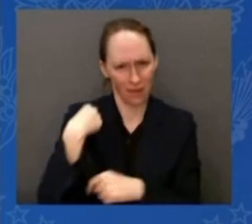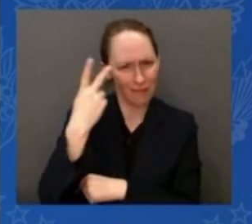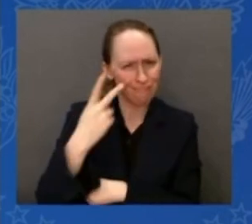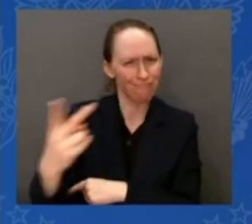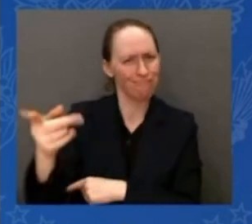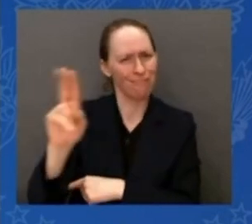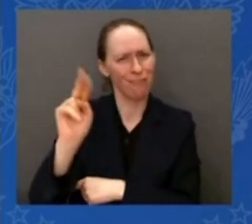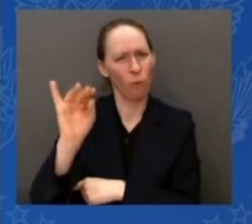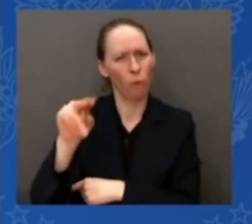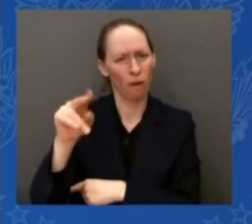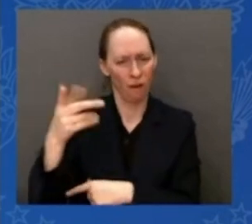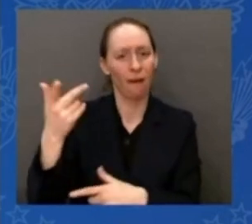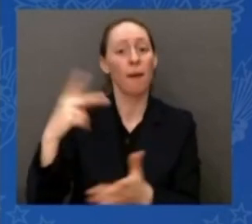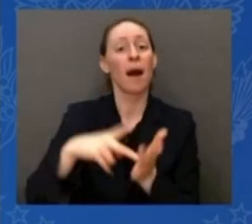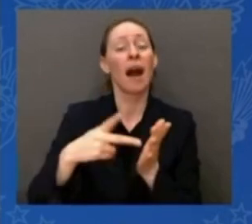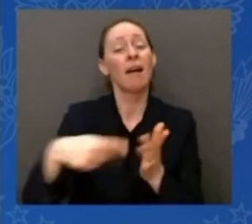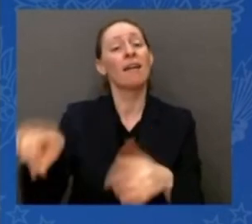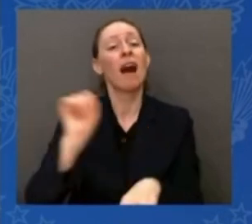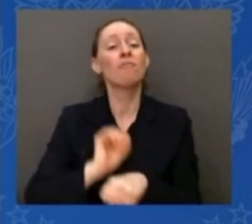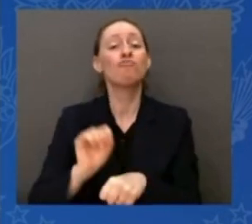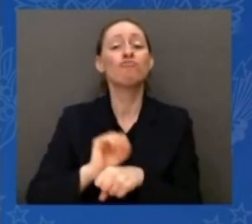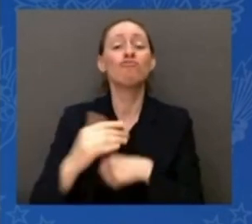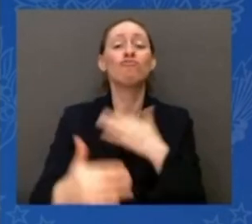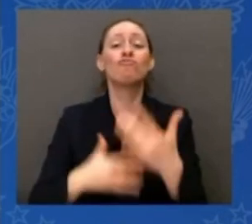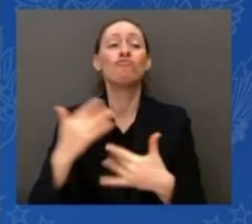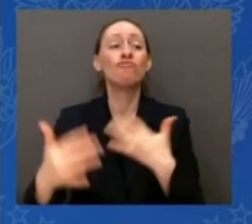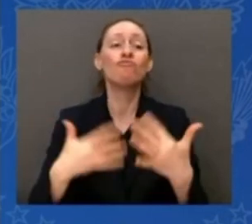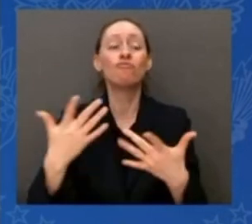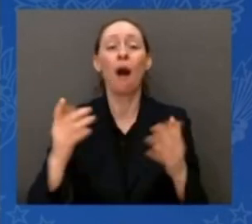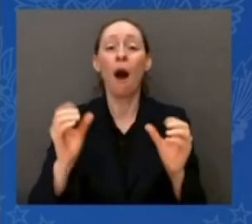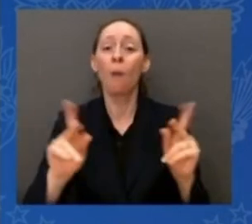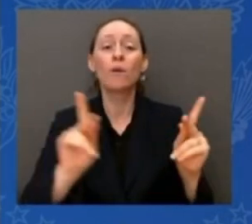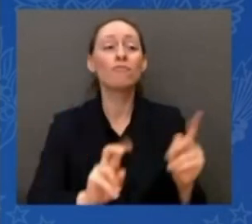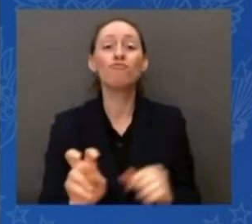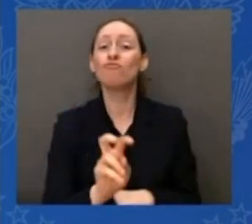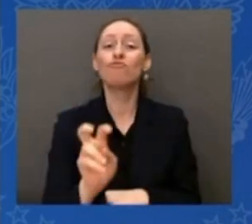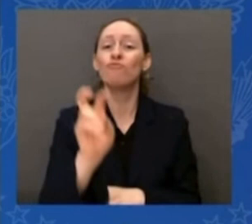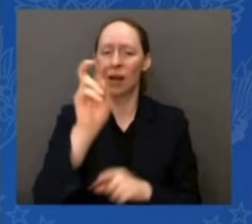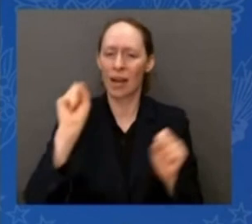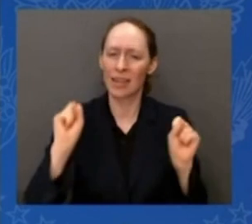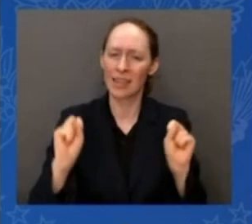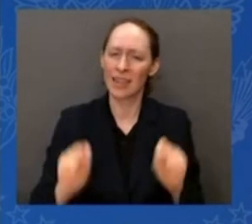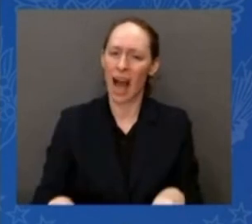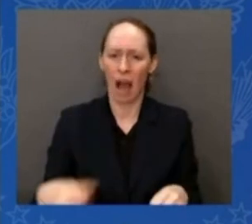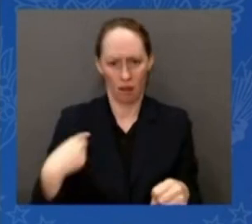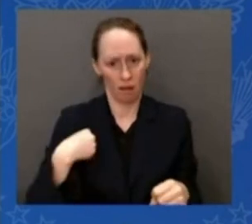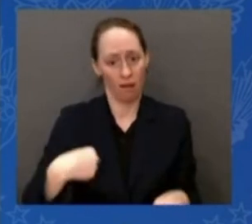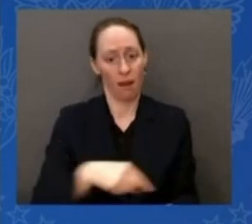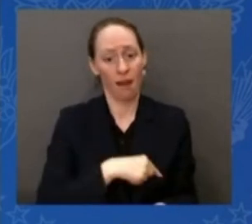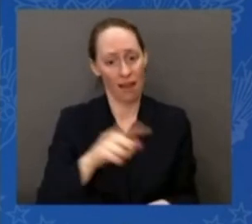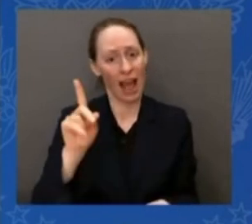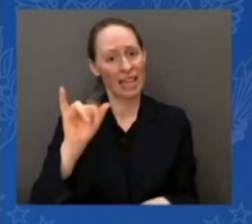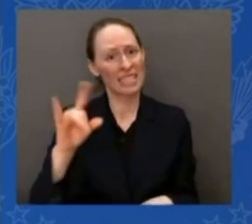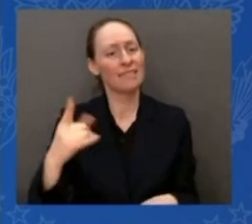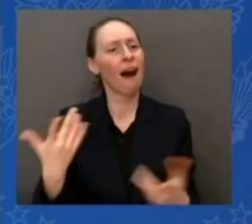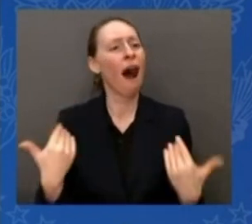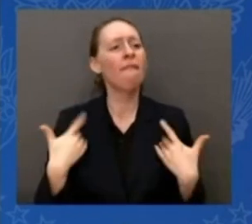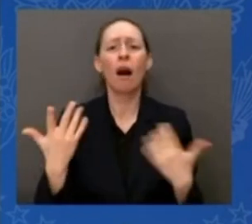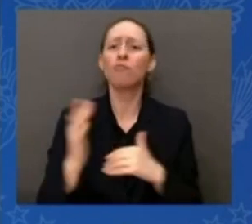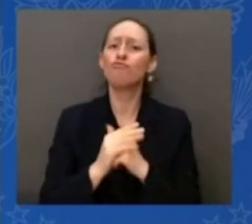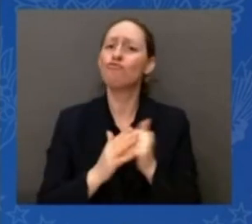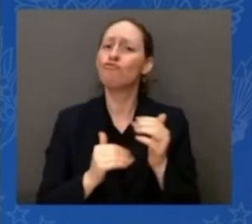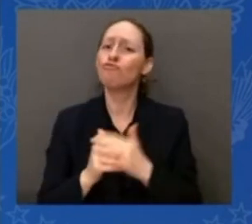family the kind of breathing room that the president talks about. We have never had a president who has